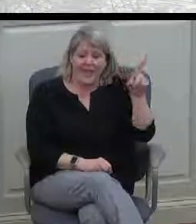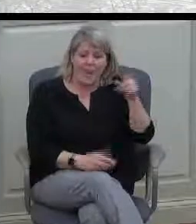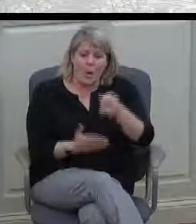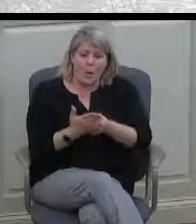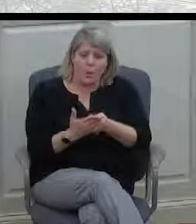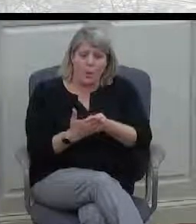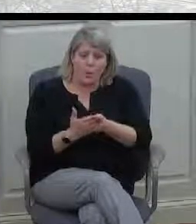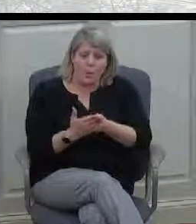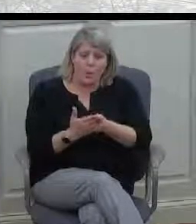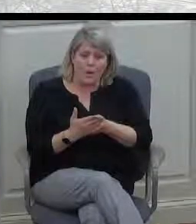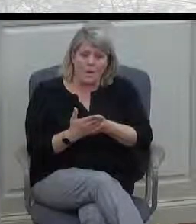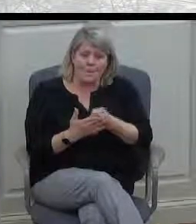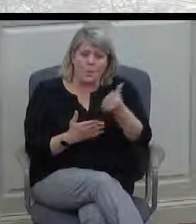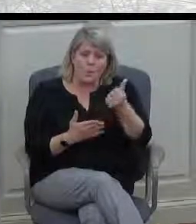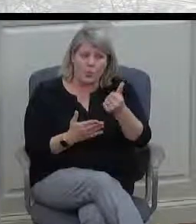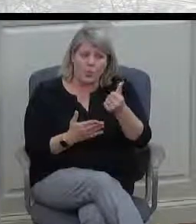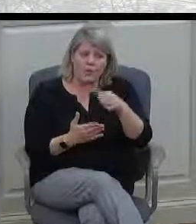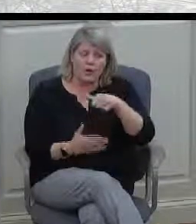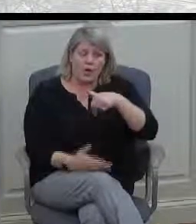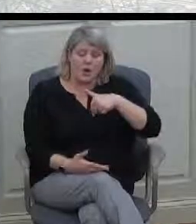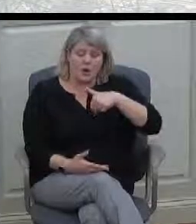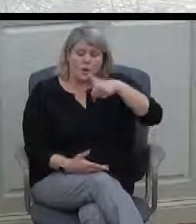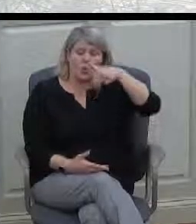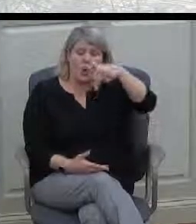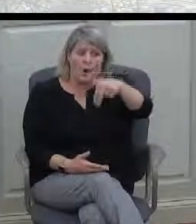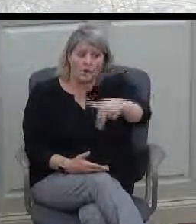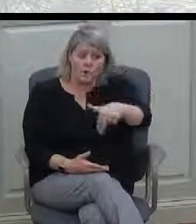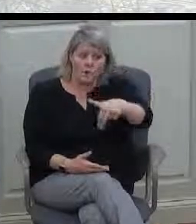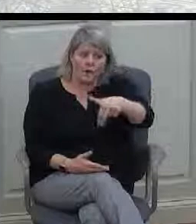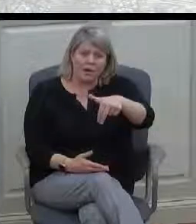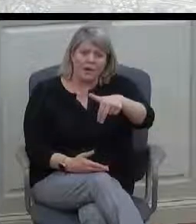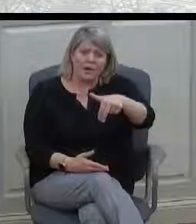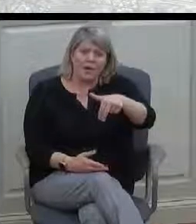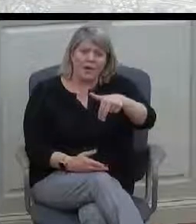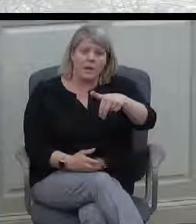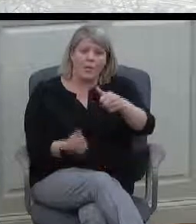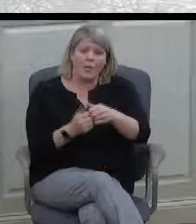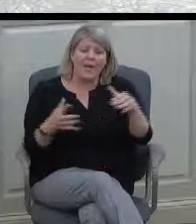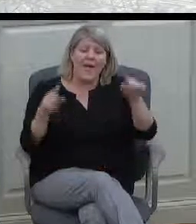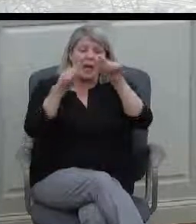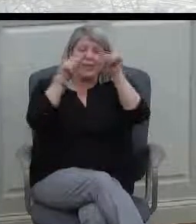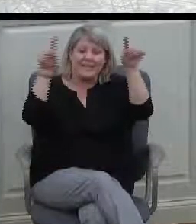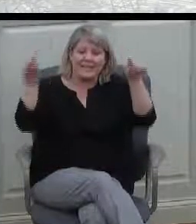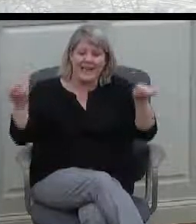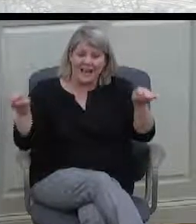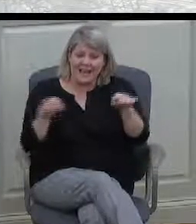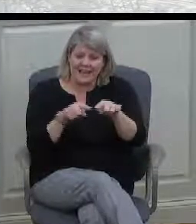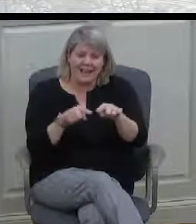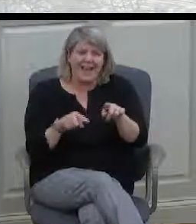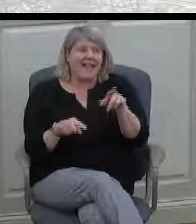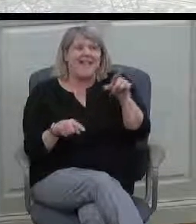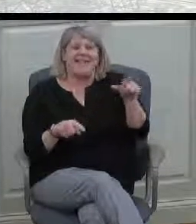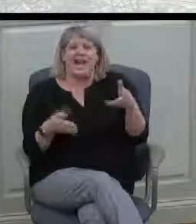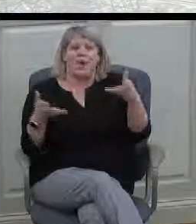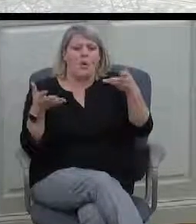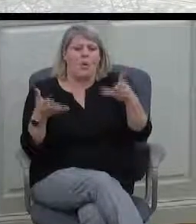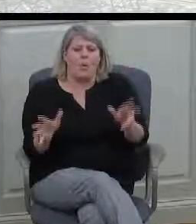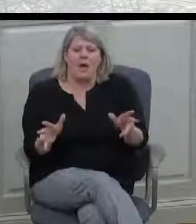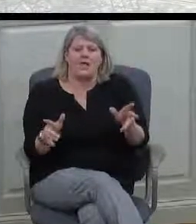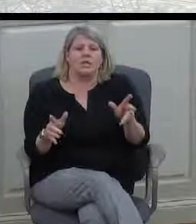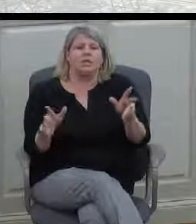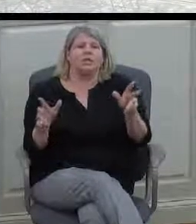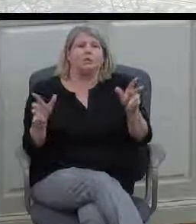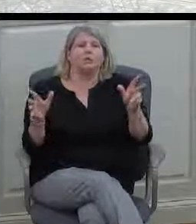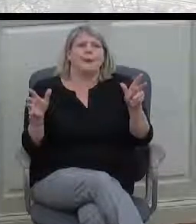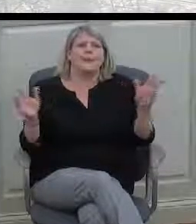other than a little bit of signage. They're really uncomfortable putting a crosswalk in there. KYTC is. They don't want to promote. They don't want people to